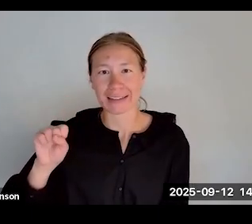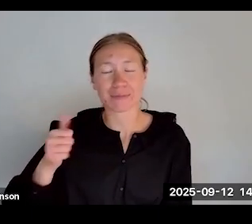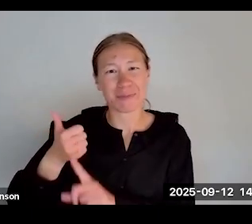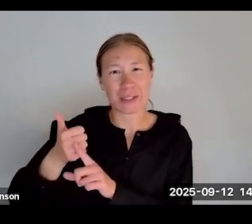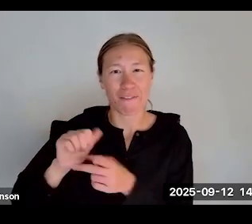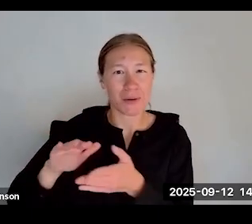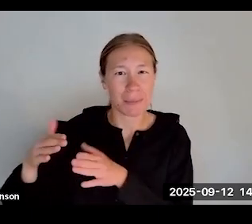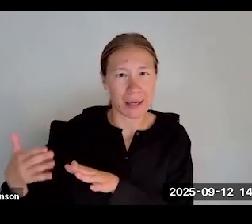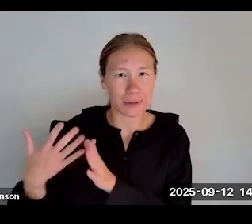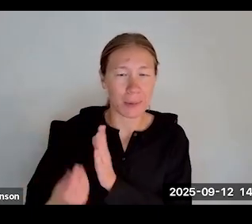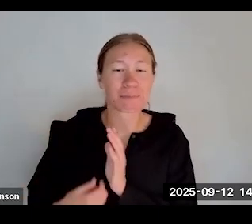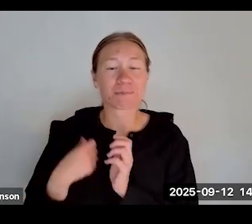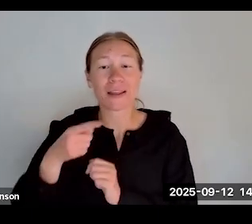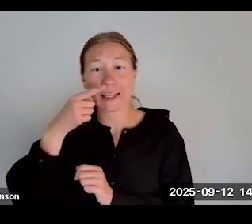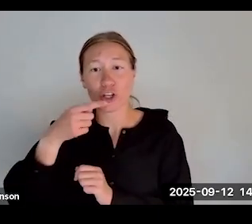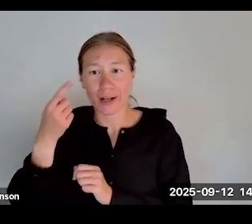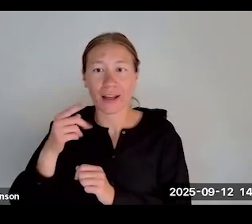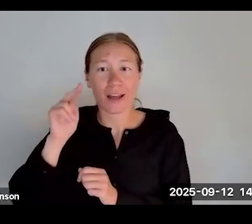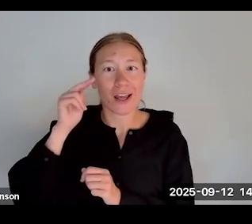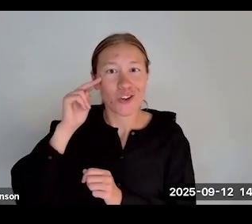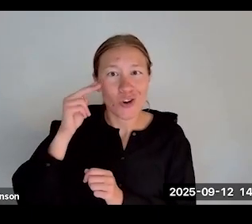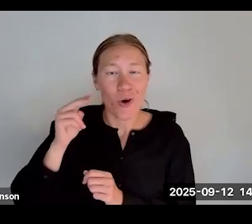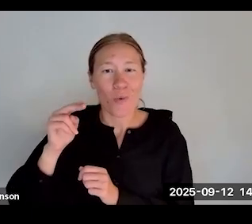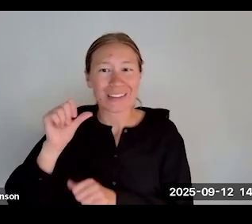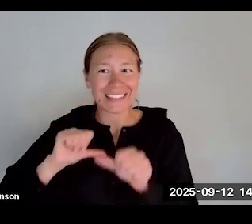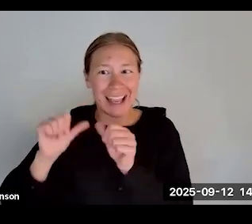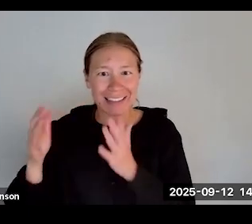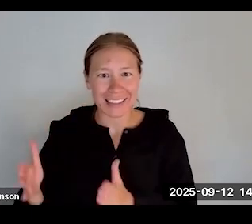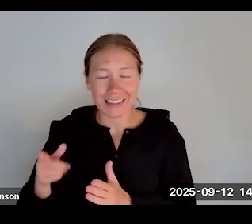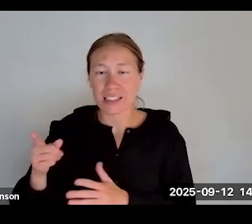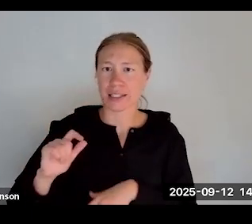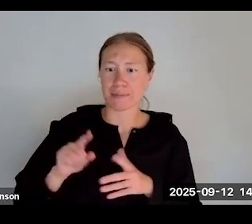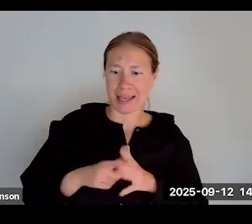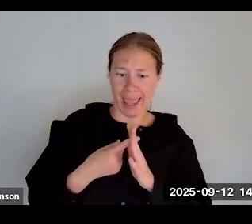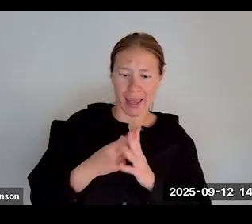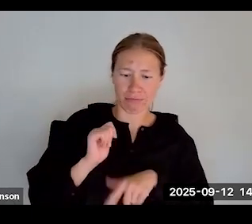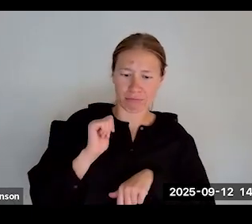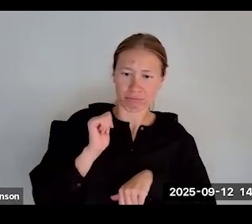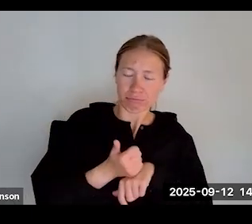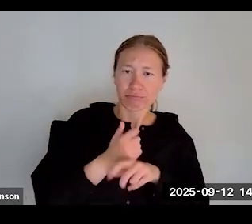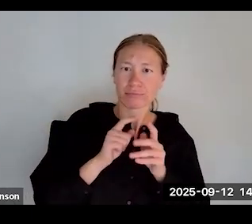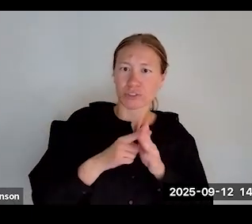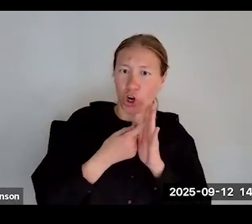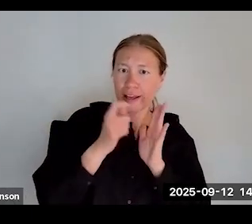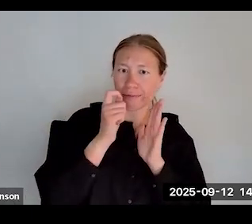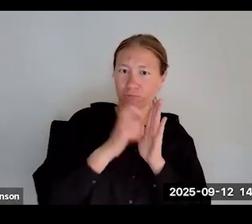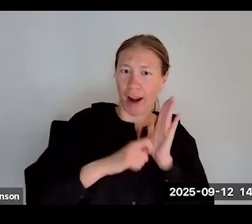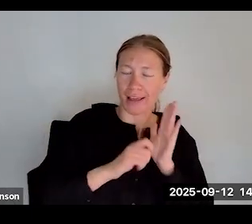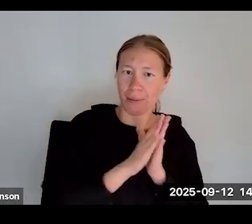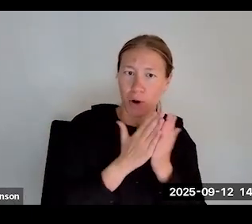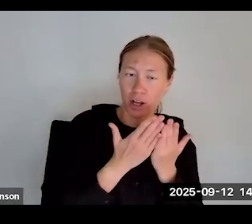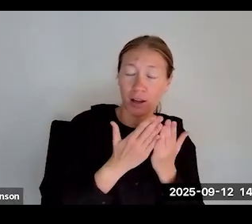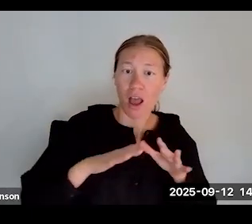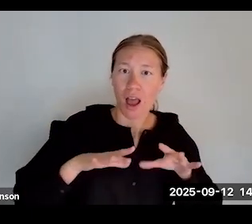hearing neuroscientist. When he set out to write this book, he began learning ASL and meeting with members of the deaf